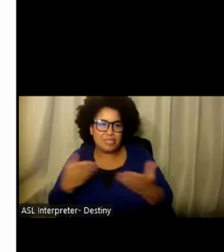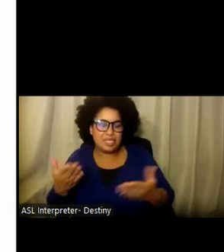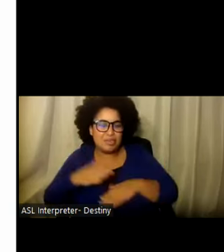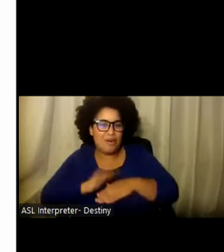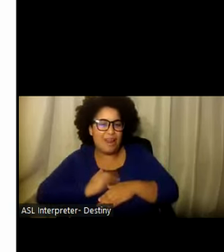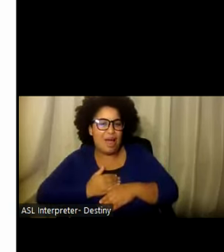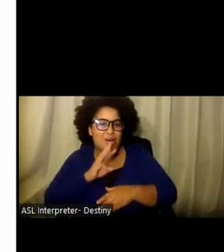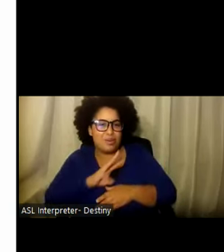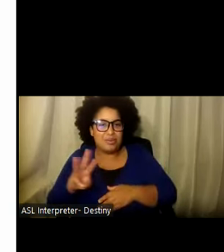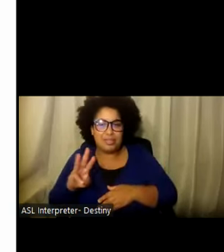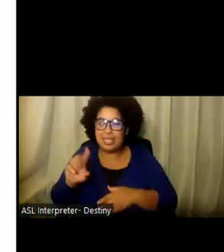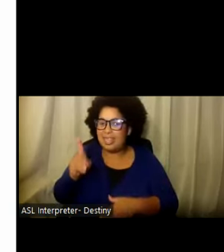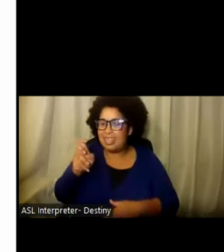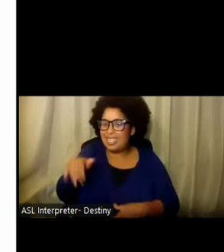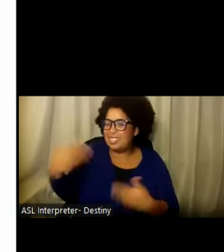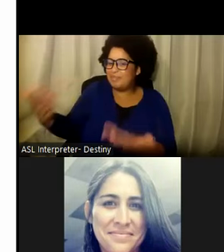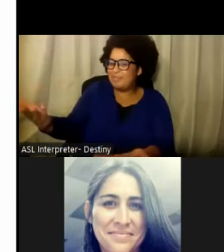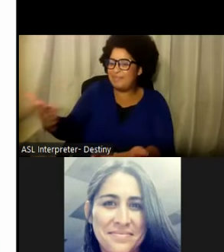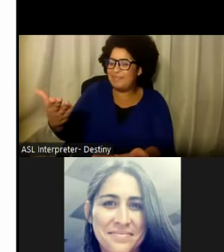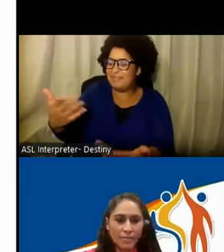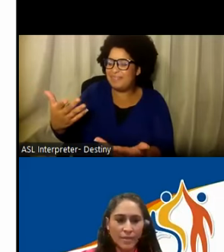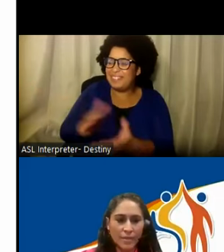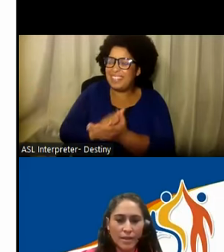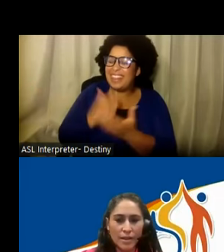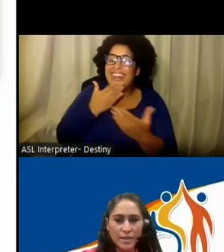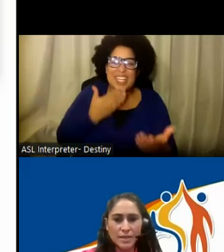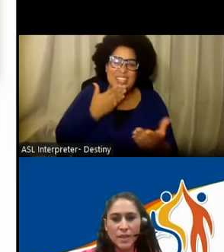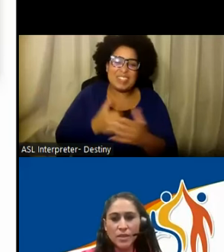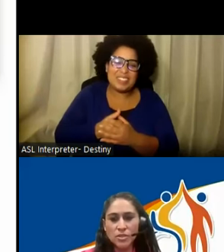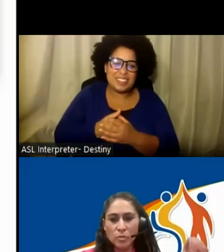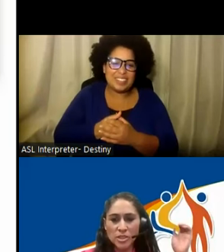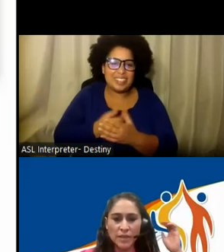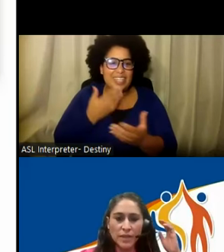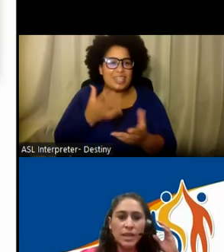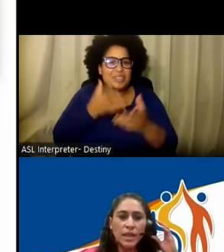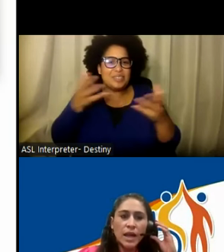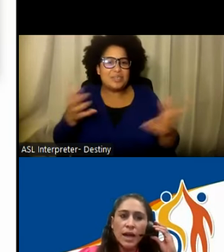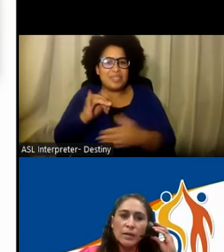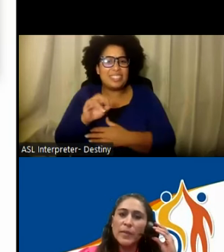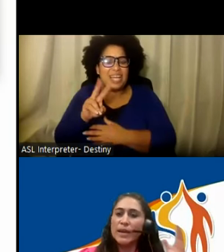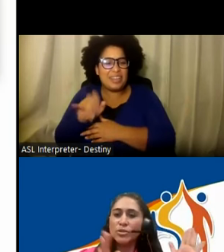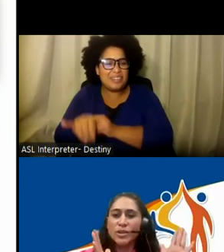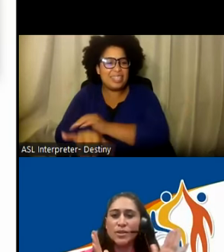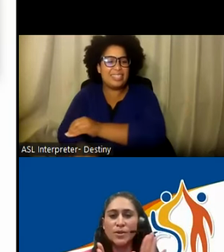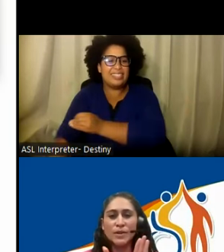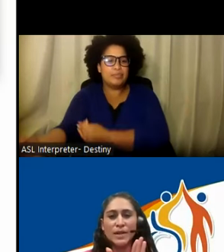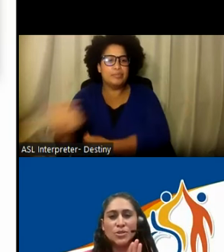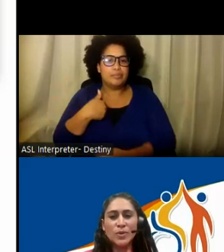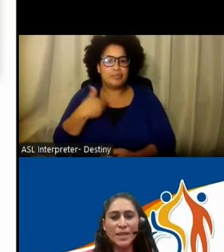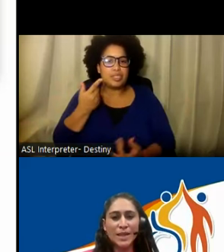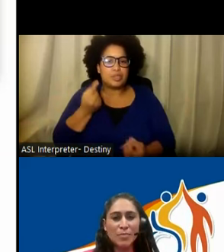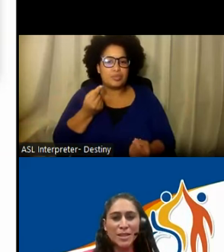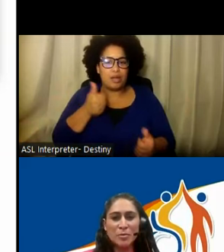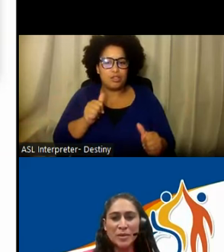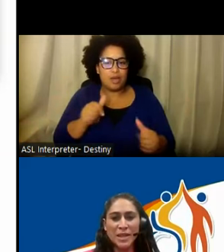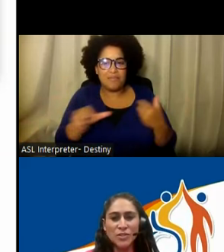website. Lenny, please take it away. Thank you. Awesome. Thank you so much, Ivy. I will try to go as quickly